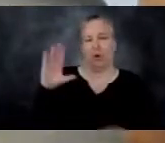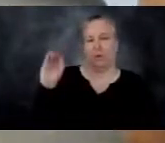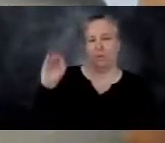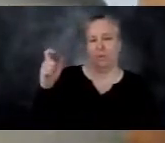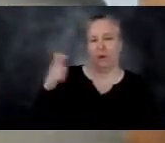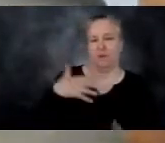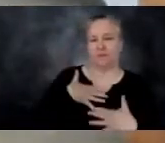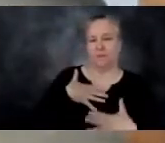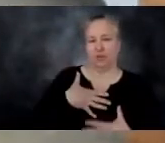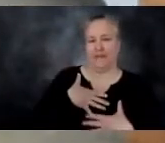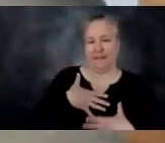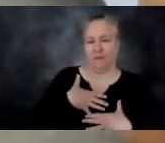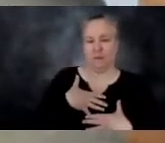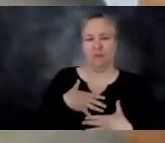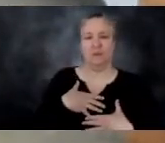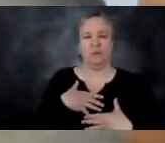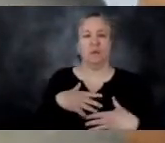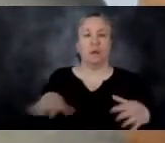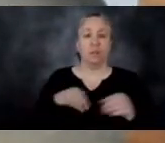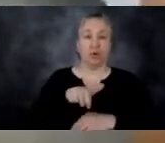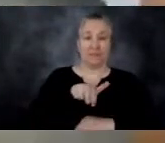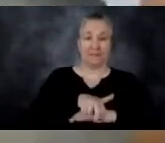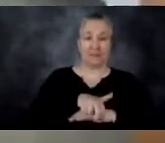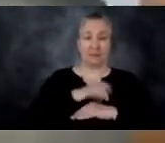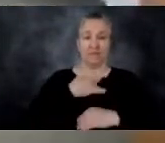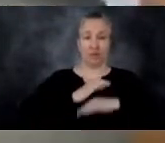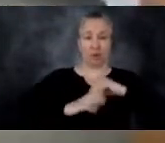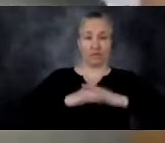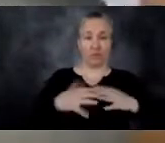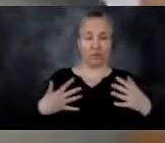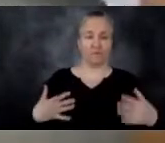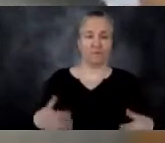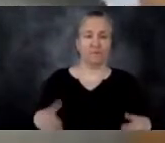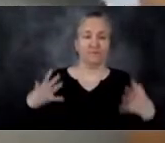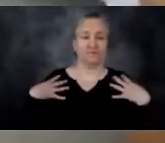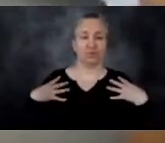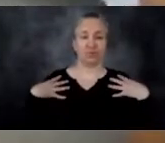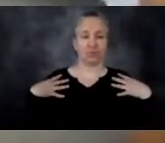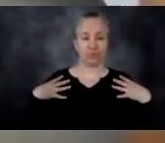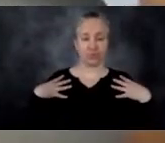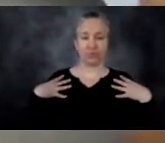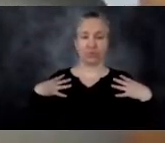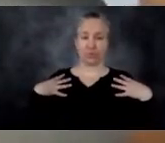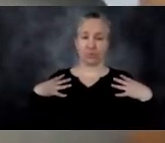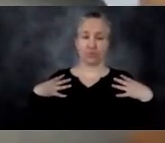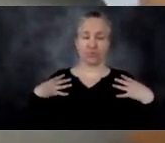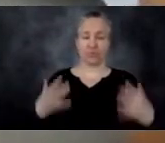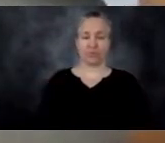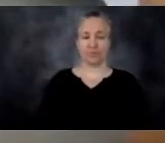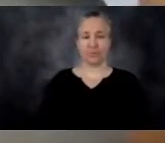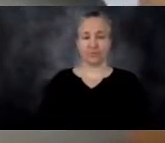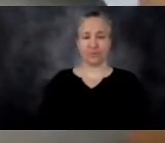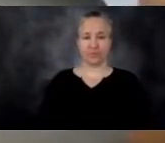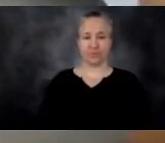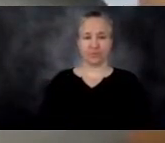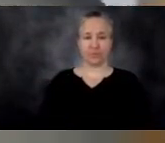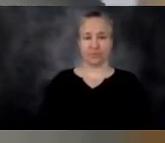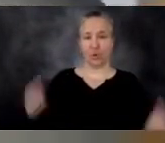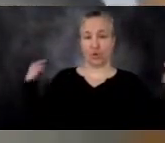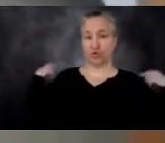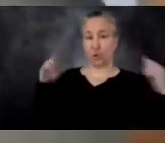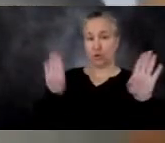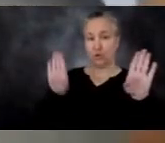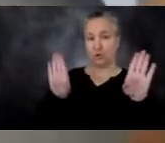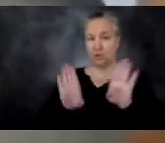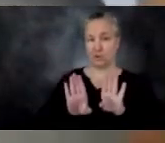really want everybody to do now is just get comfortable in their chair. I'm going to have you pull your shoulder blades back. Okay. I want you to squeeze those shoulder blades